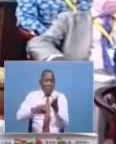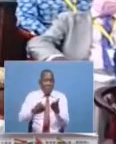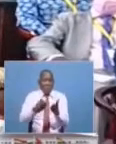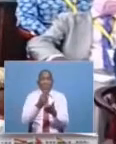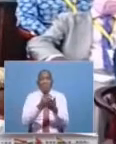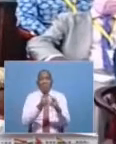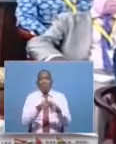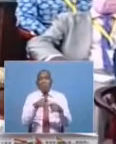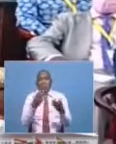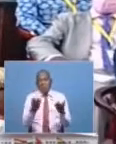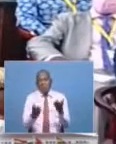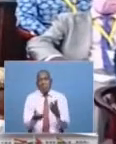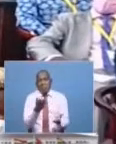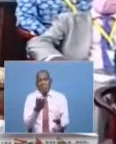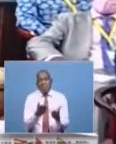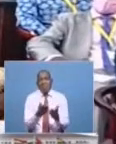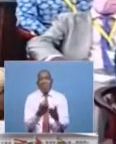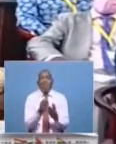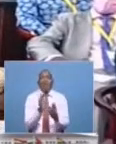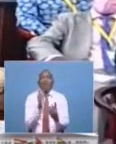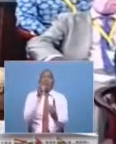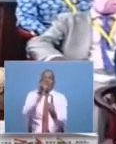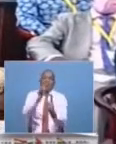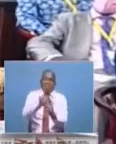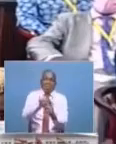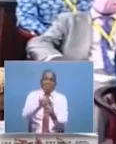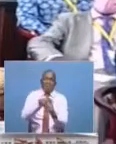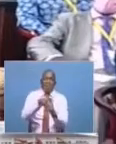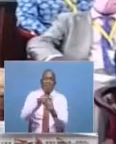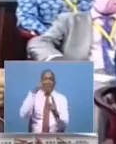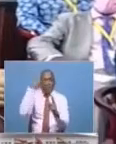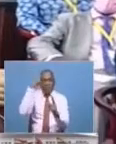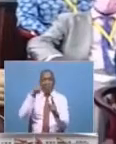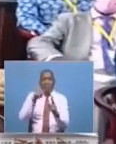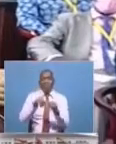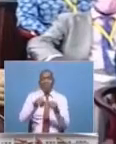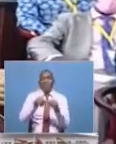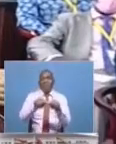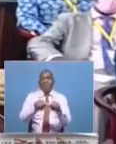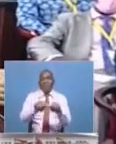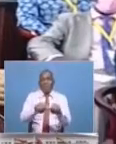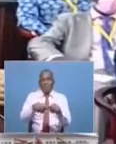we will do the application for stay of proceedings as well. Very, very well.